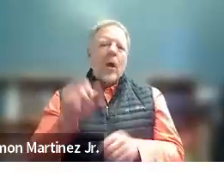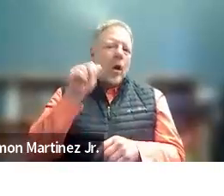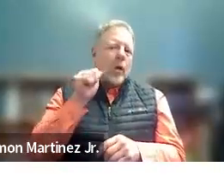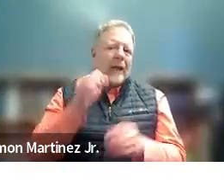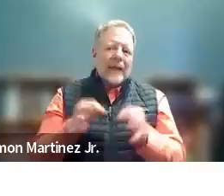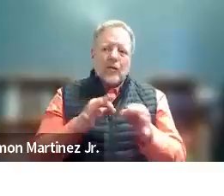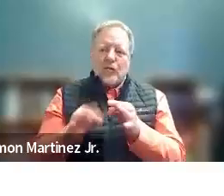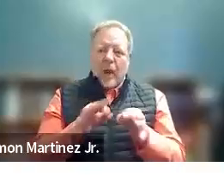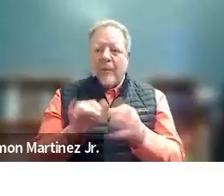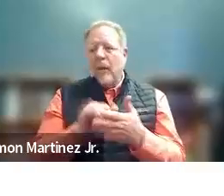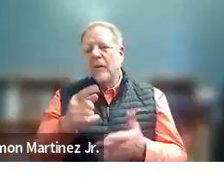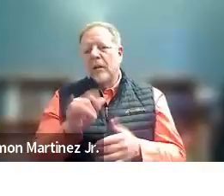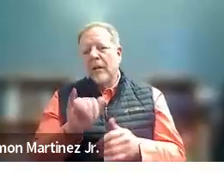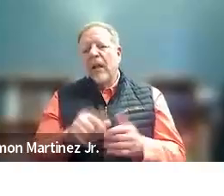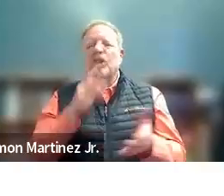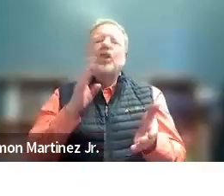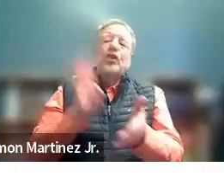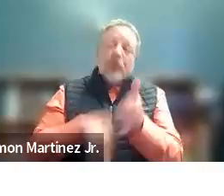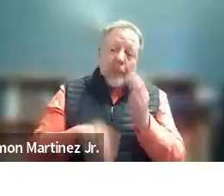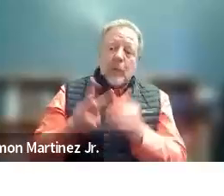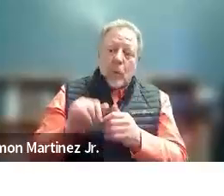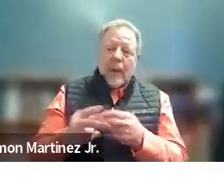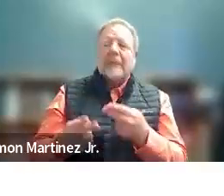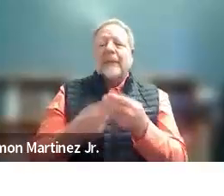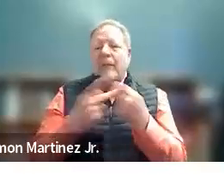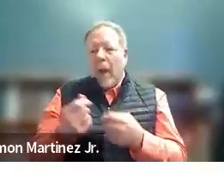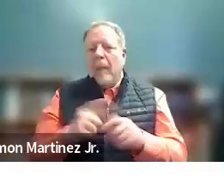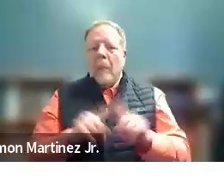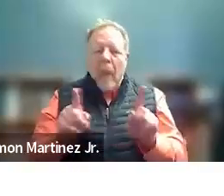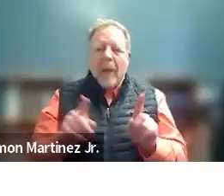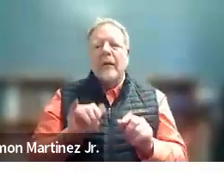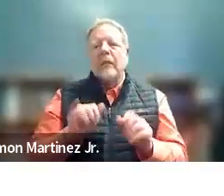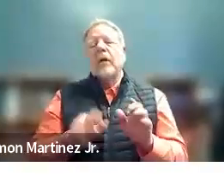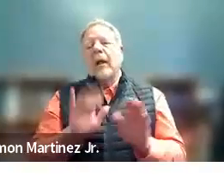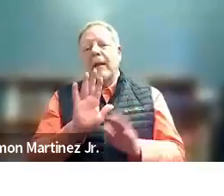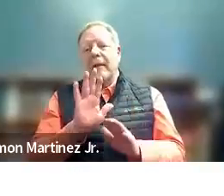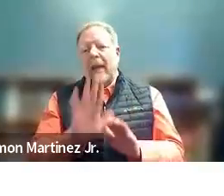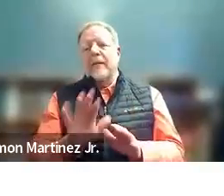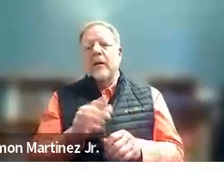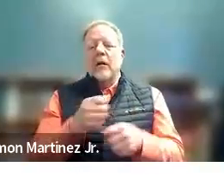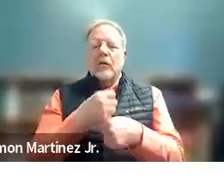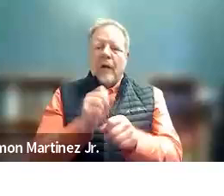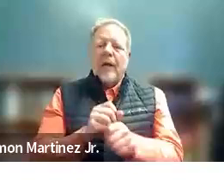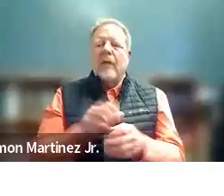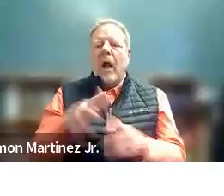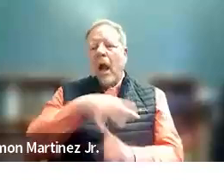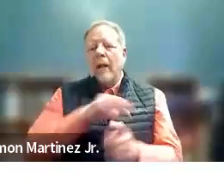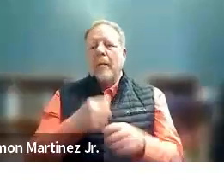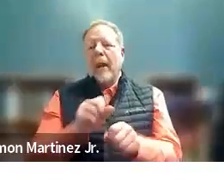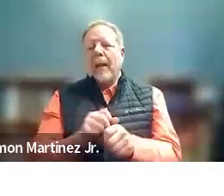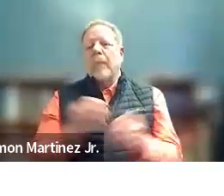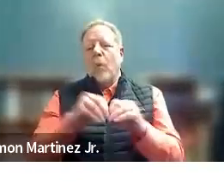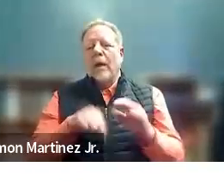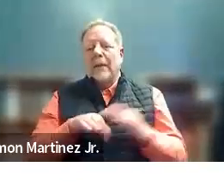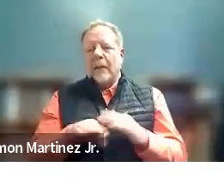So that's the cheapest way, but it kind of requires you, again, as you're creating content and making it more